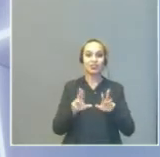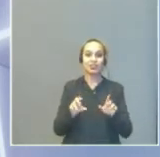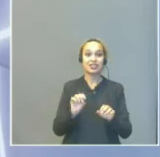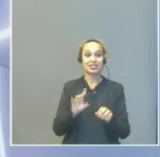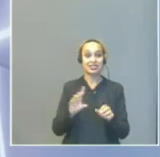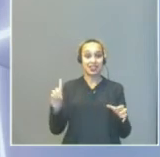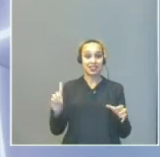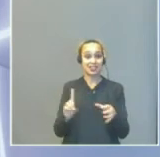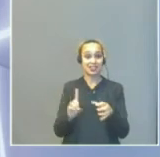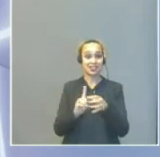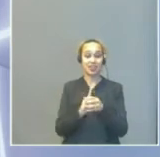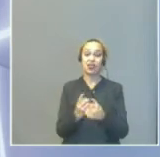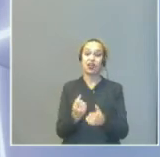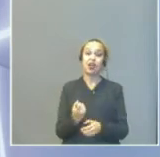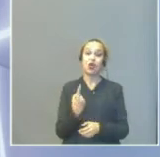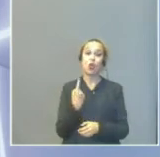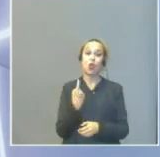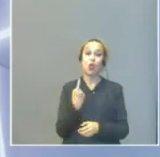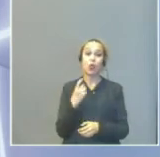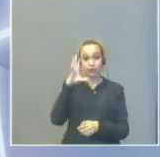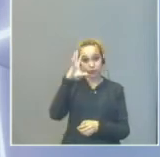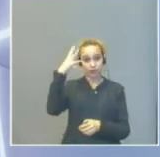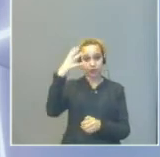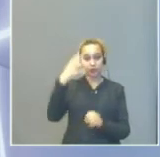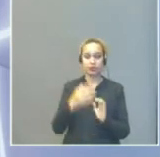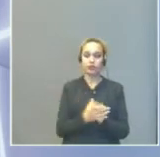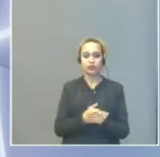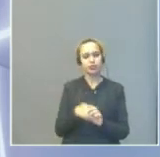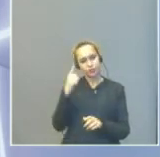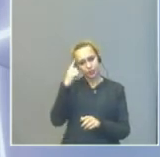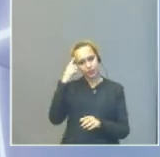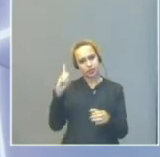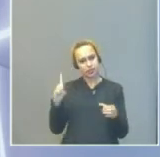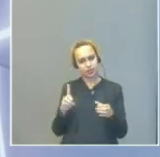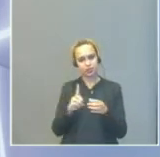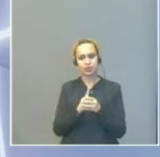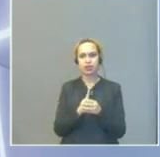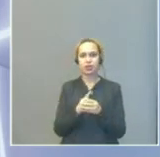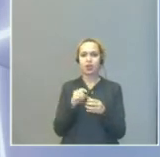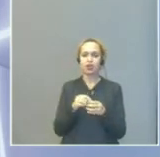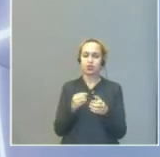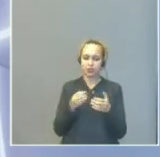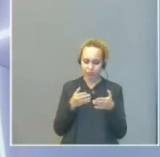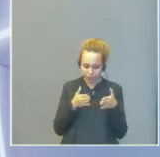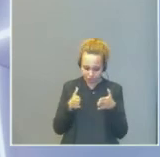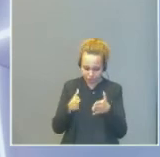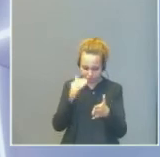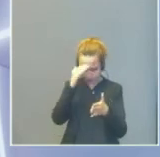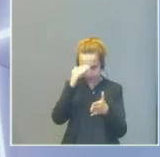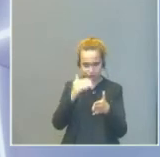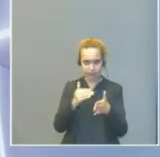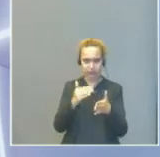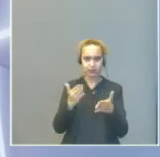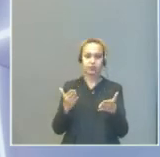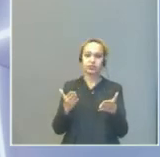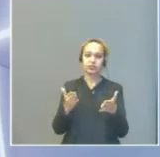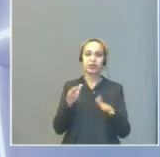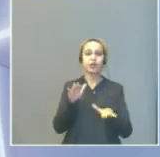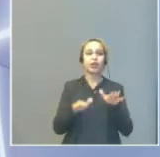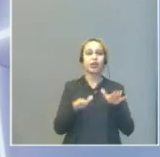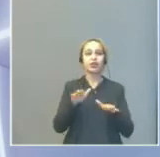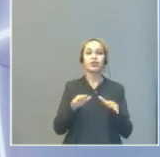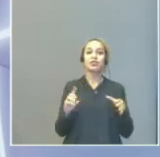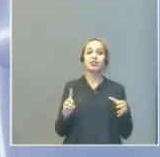think about integration as the way to go. Because sometimes integration is a